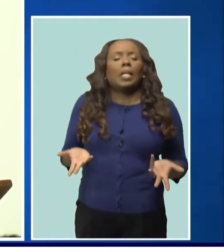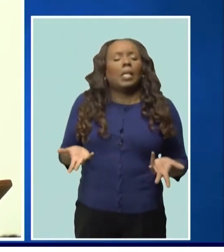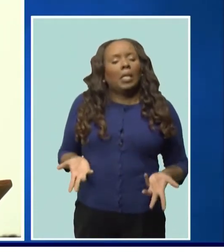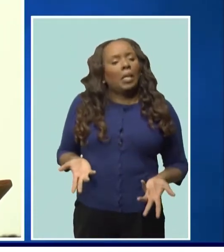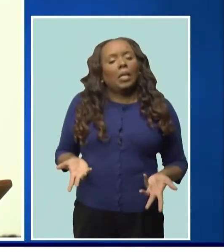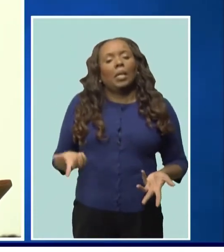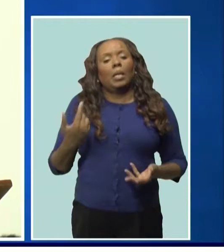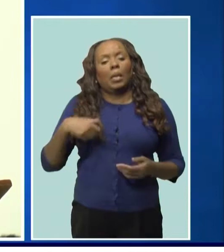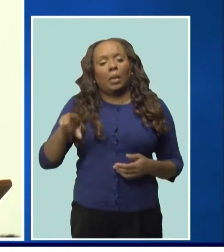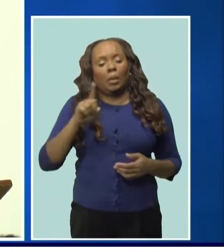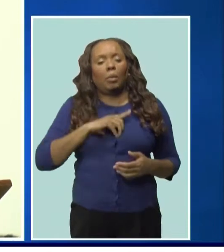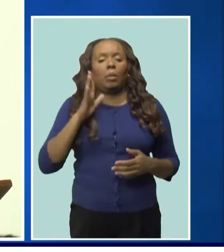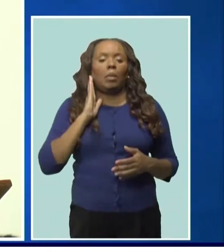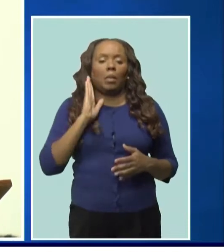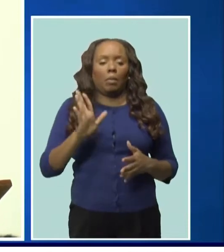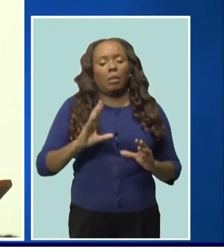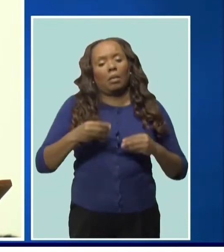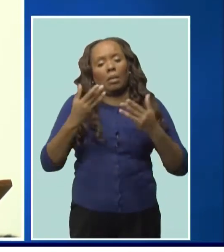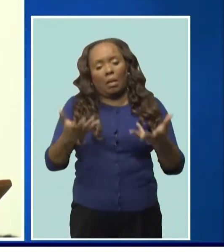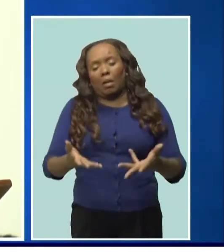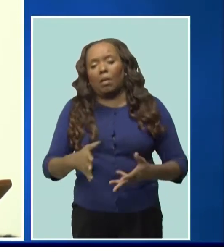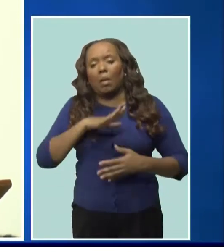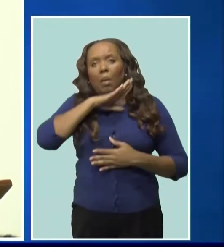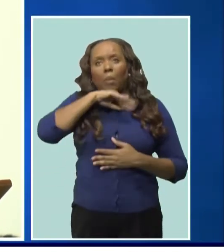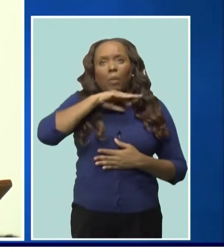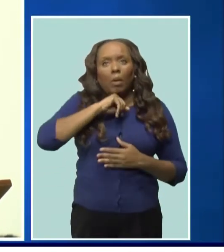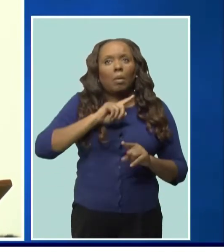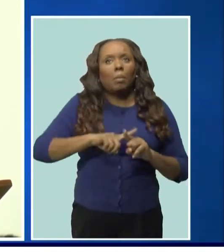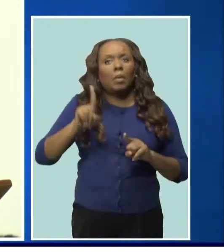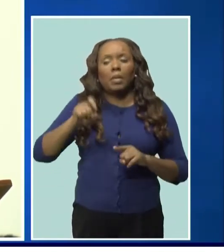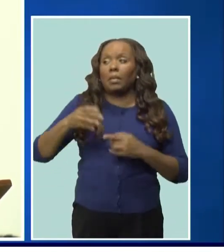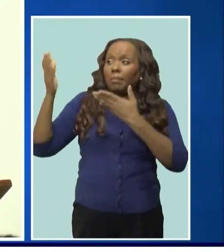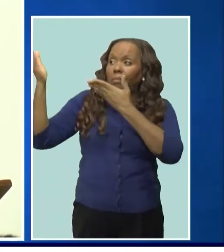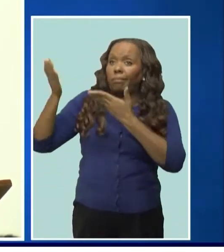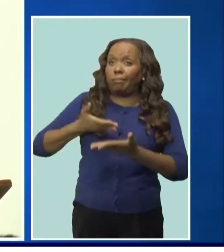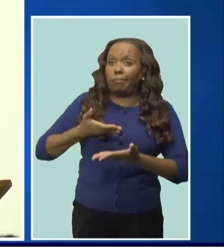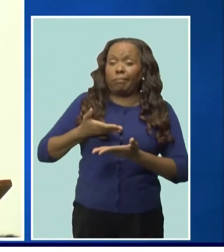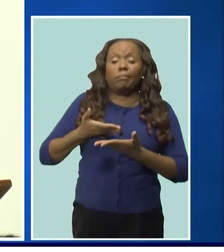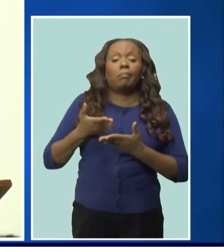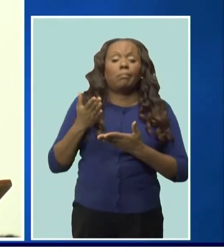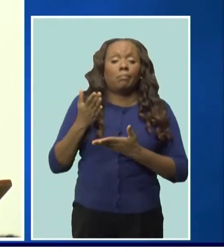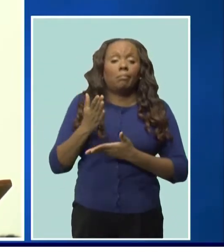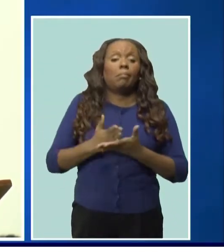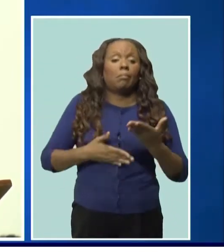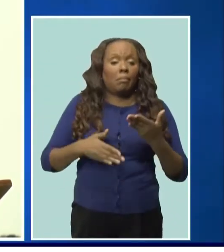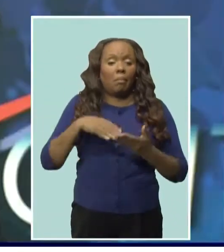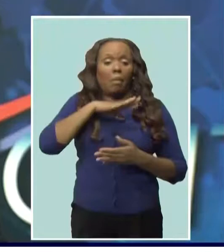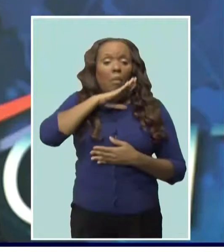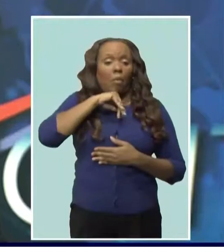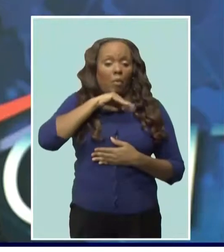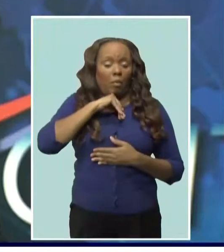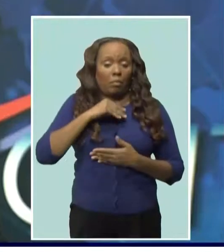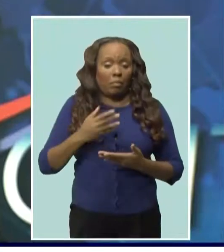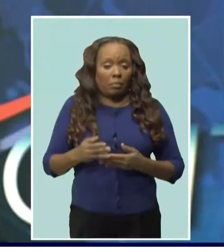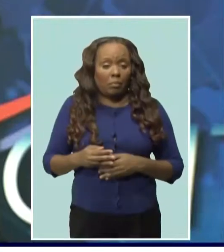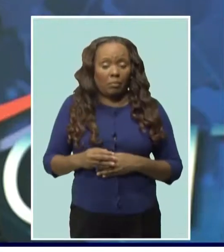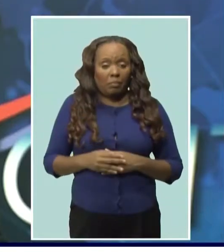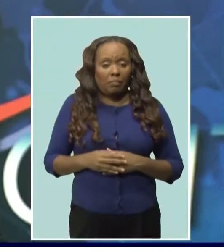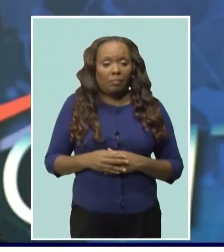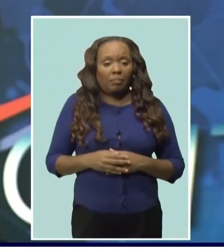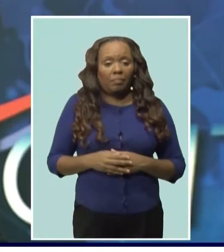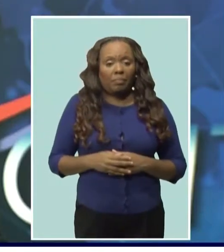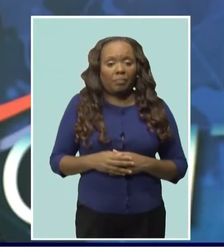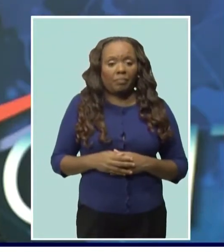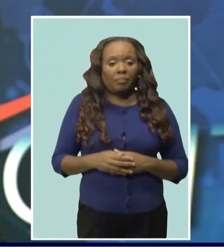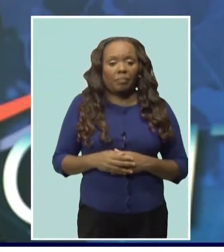we will produce all that we can, but some will be imported. We agreed. I think the focus